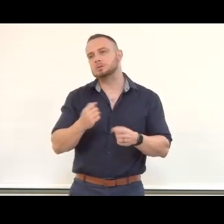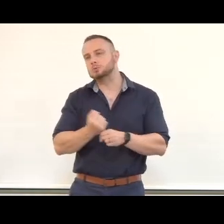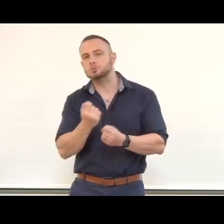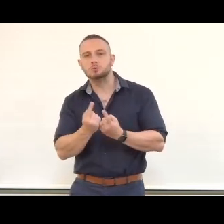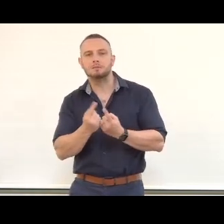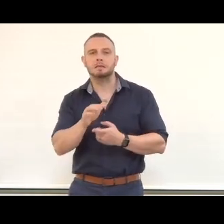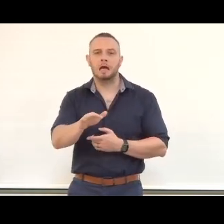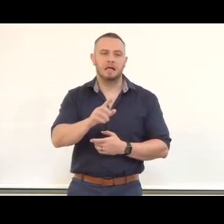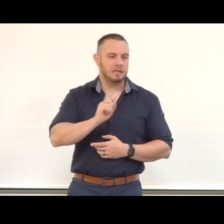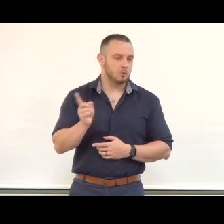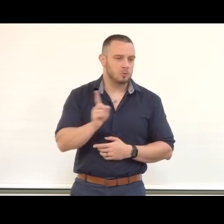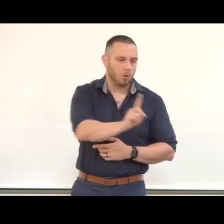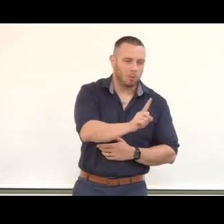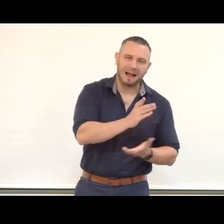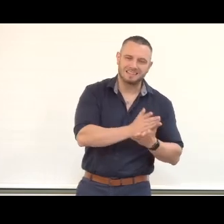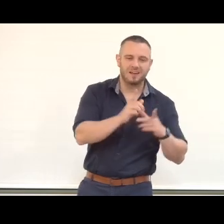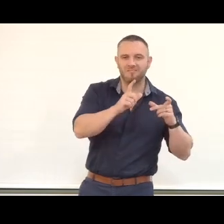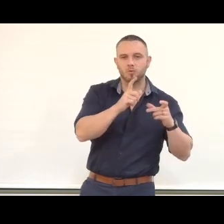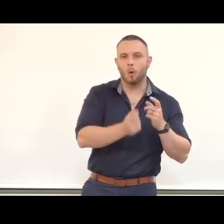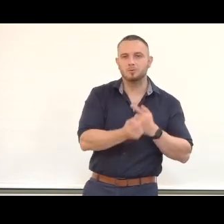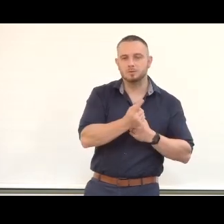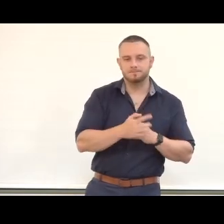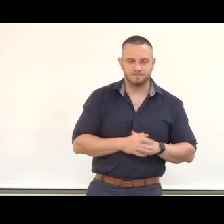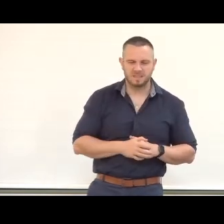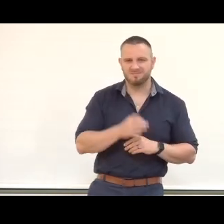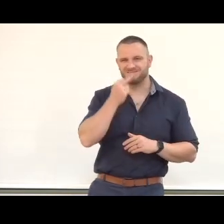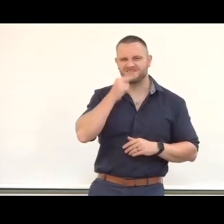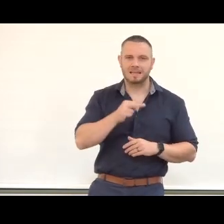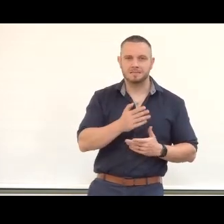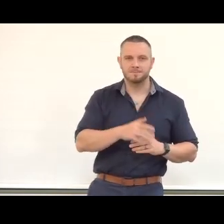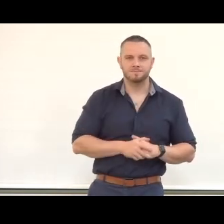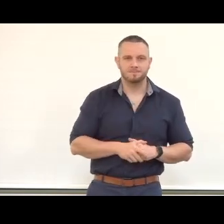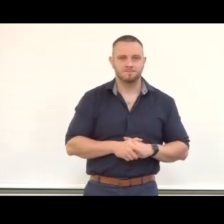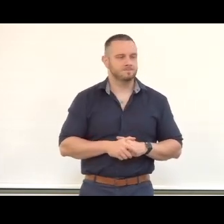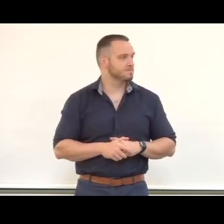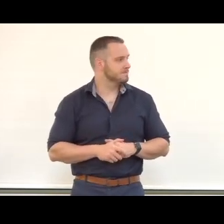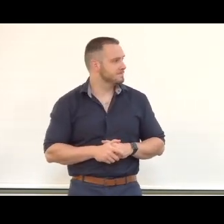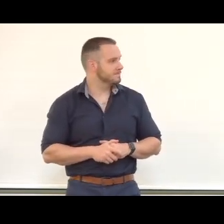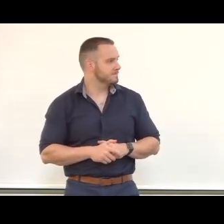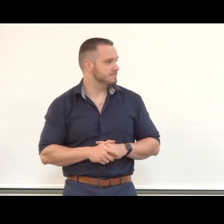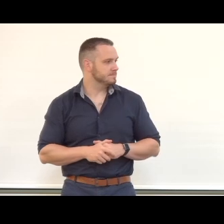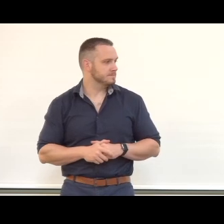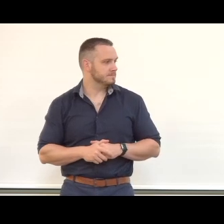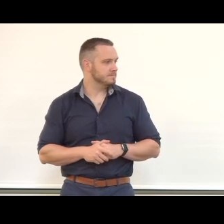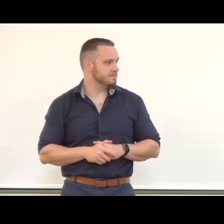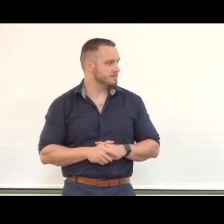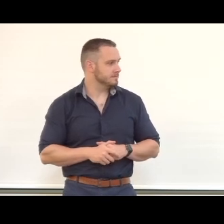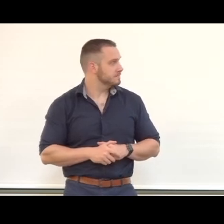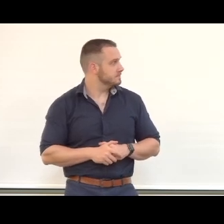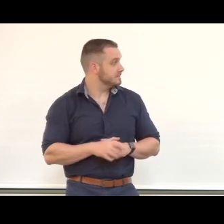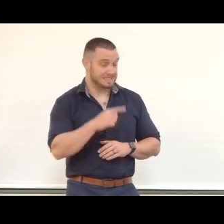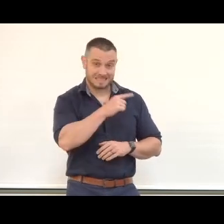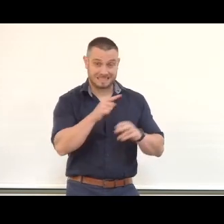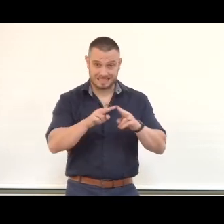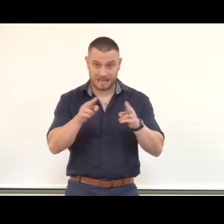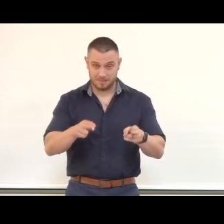they would go there, but it was a photo op dressed as a scouting trip. This is the habitat